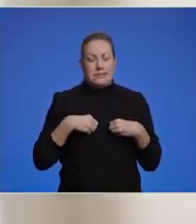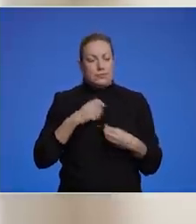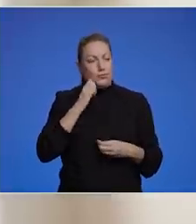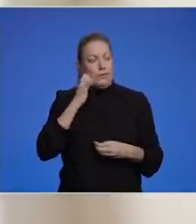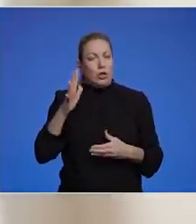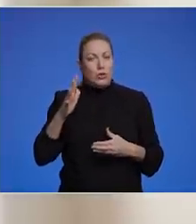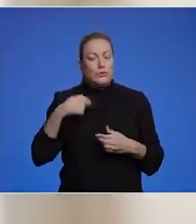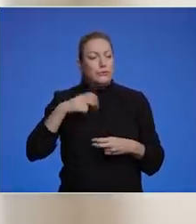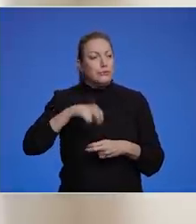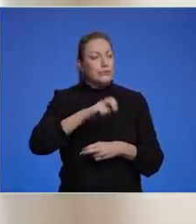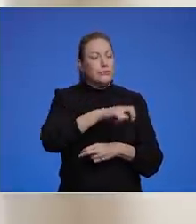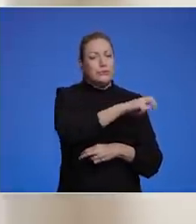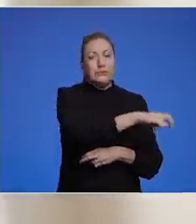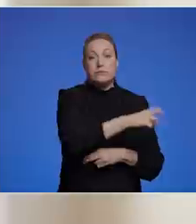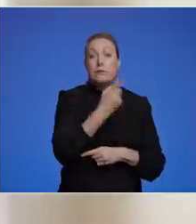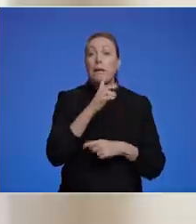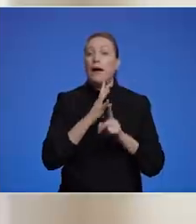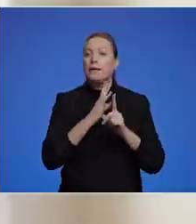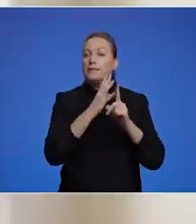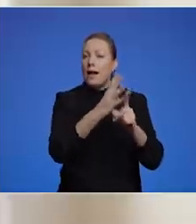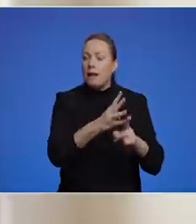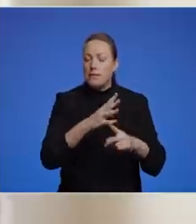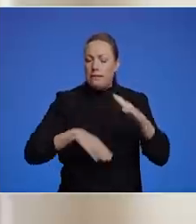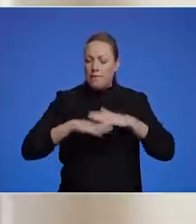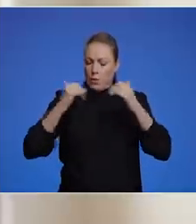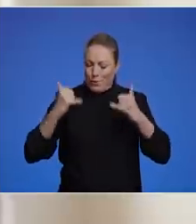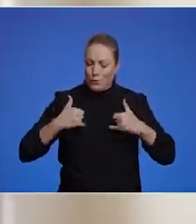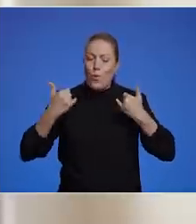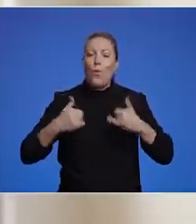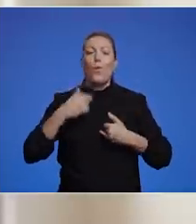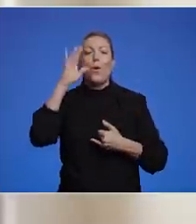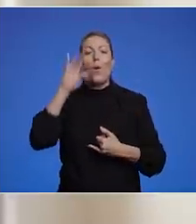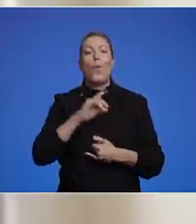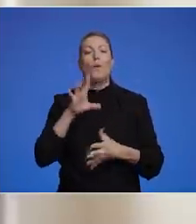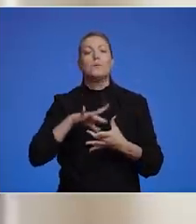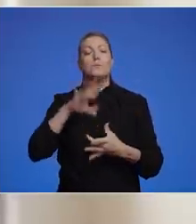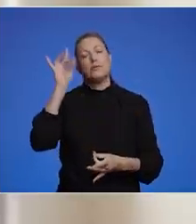Iconium. But the disciples were filled with joy and the Holy Spirit.